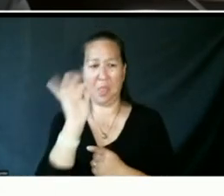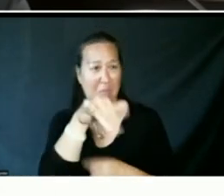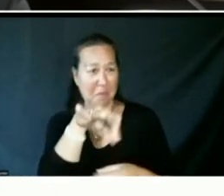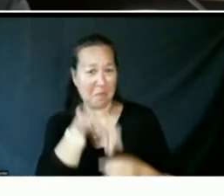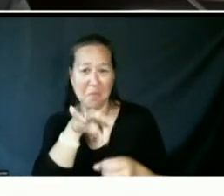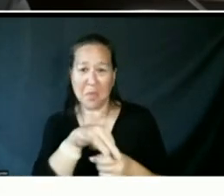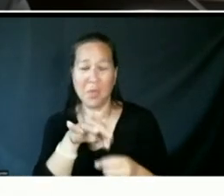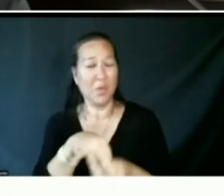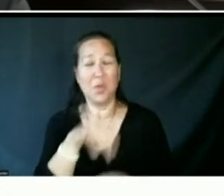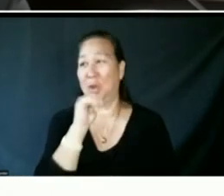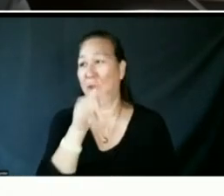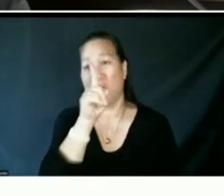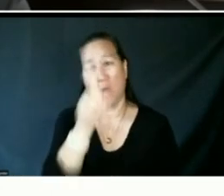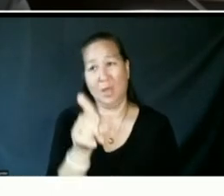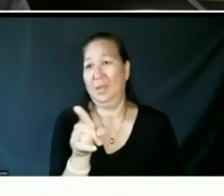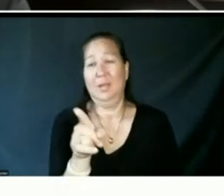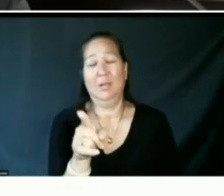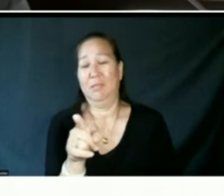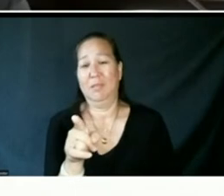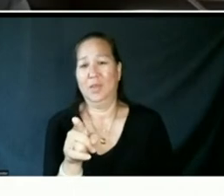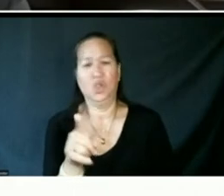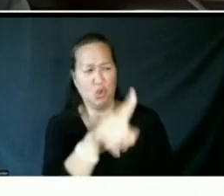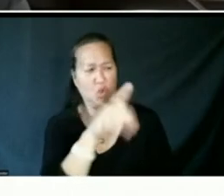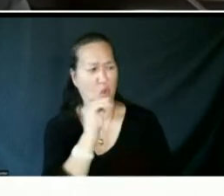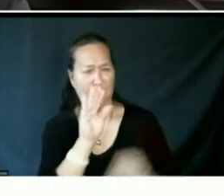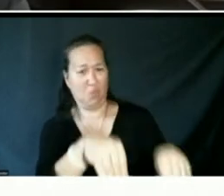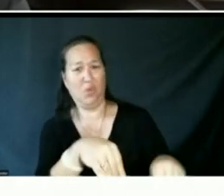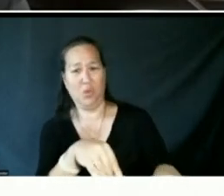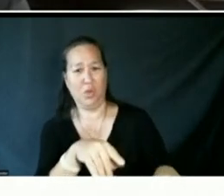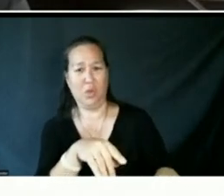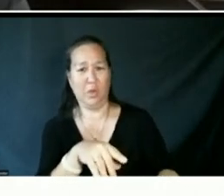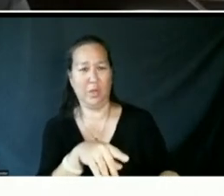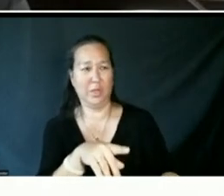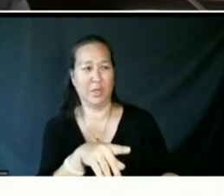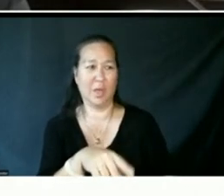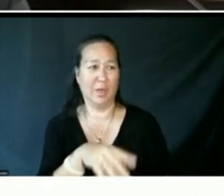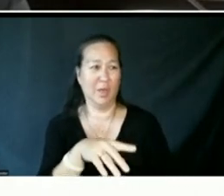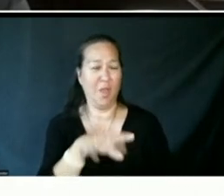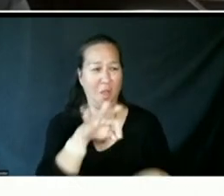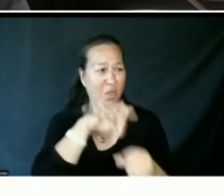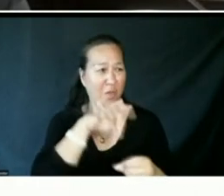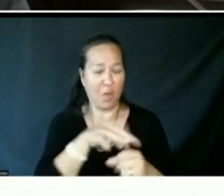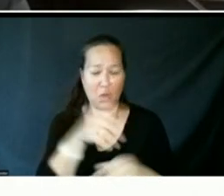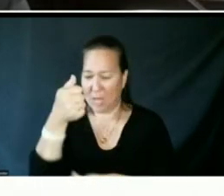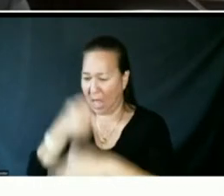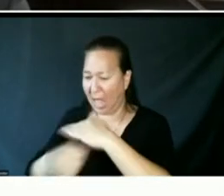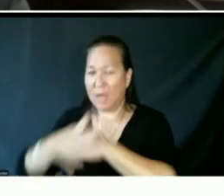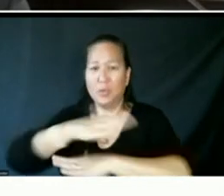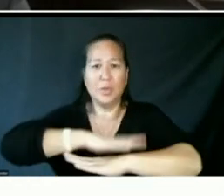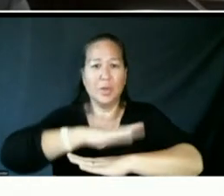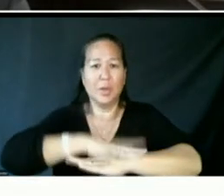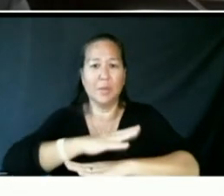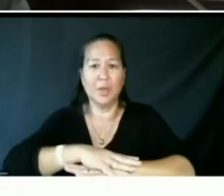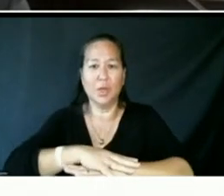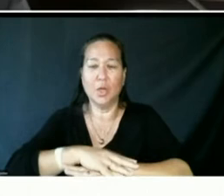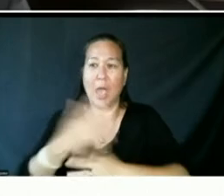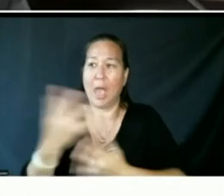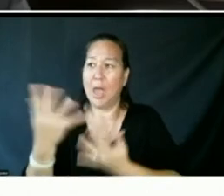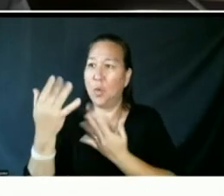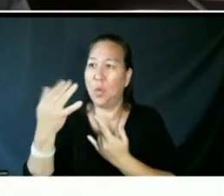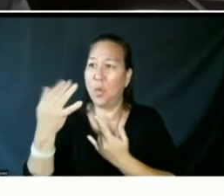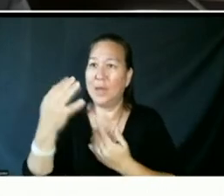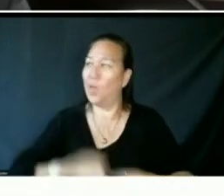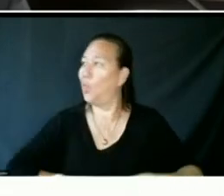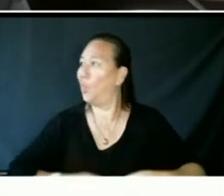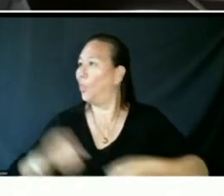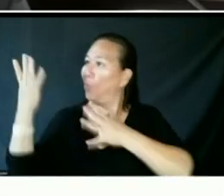legitimate votes. You don't put legitimate votes under a table. No. Wait until you throw the opposition out and in the middle